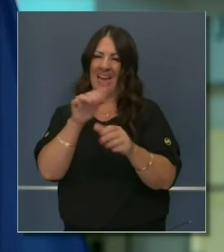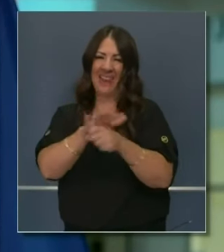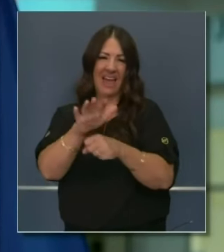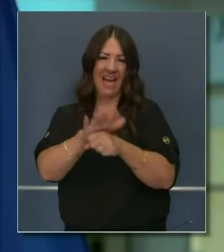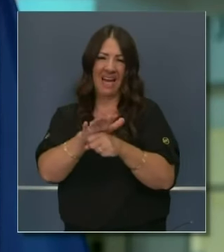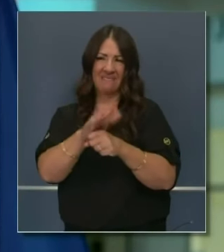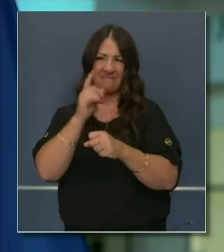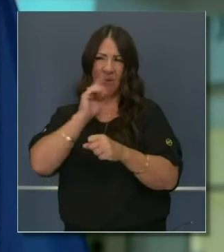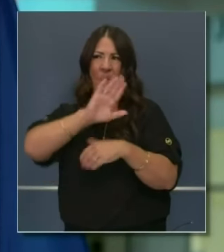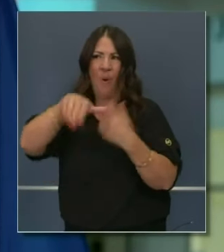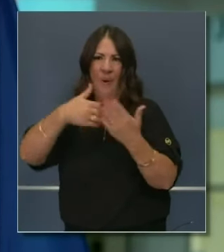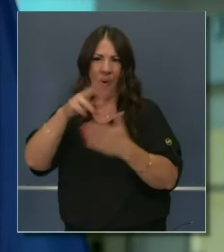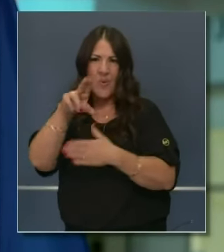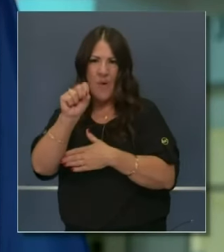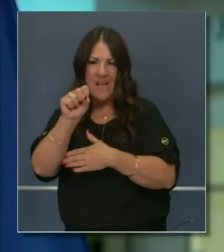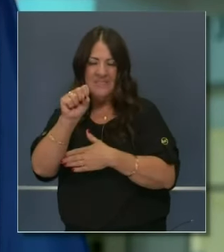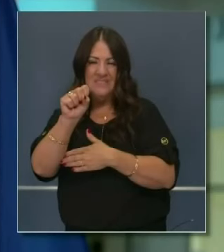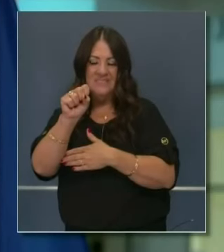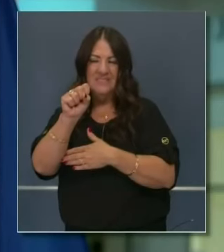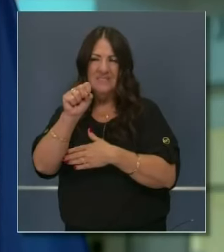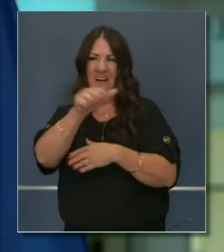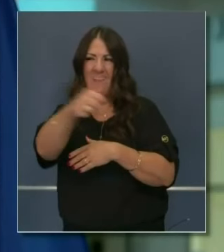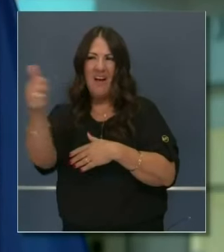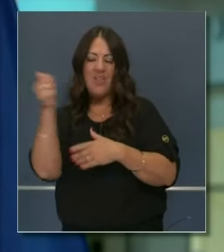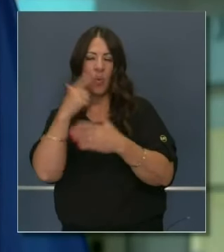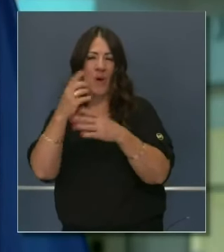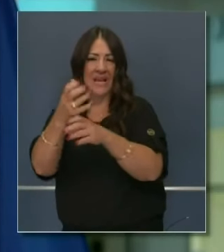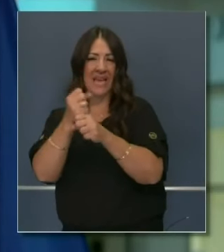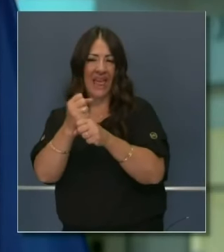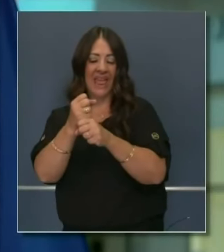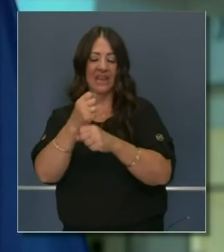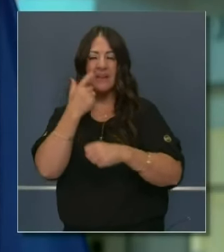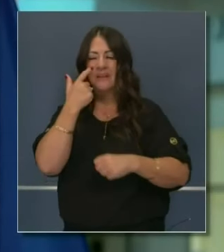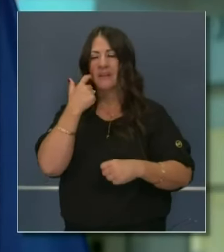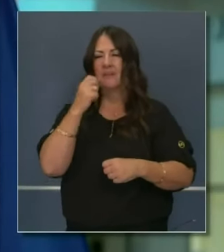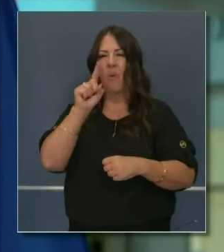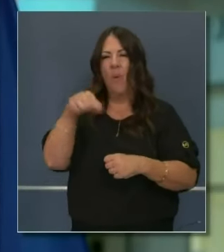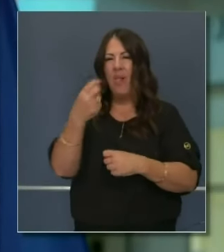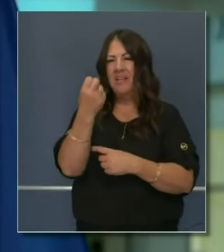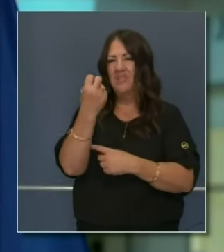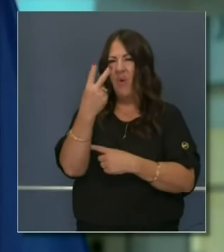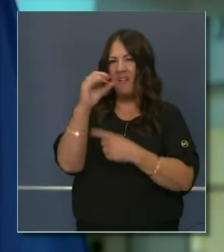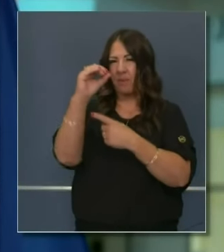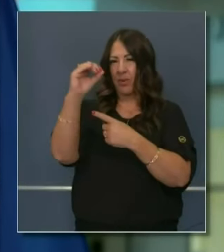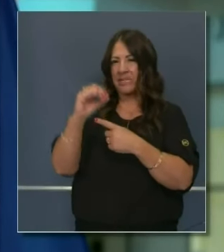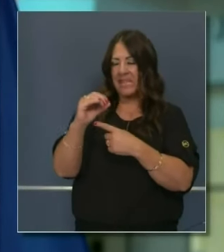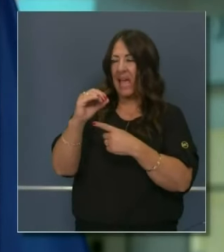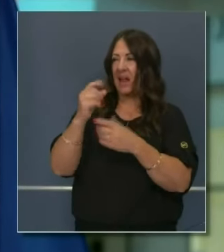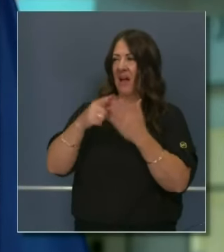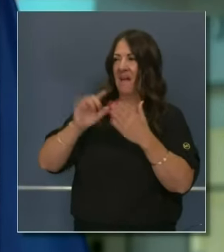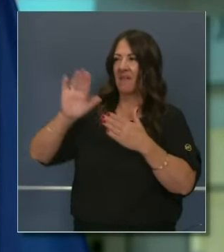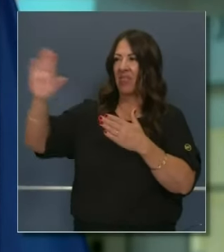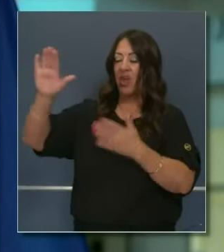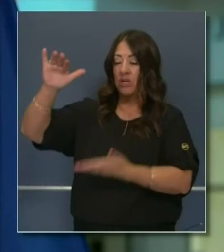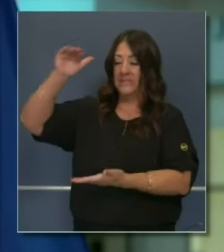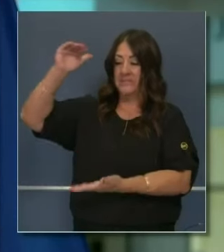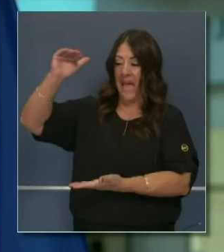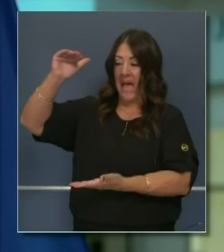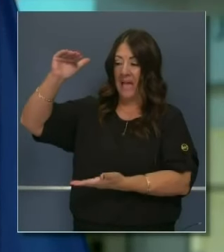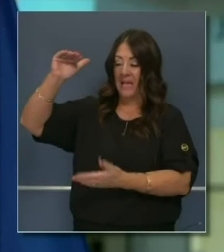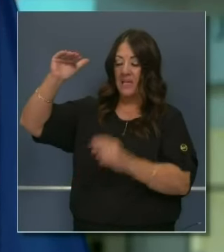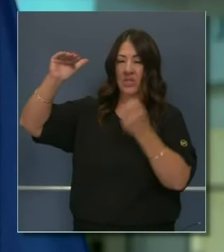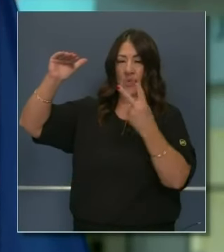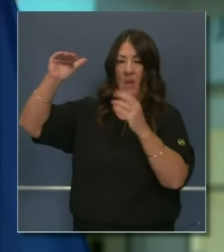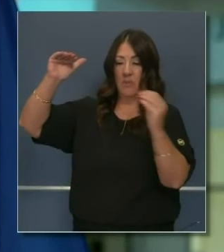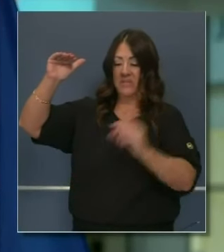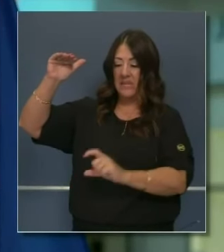work for planning purposes through an estimate of 12% of those vaccines coming to the state of California. Let's work on that high-end